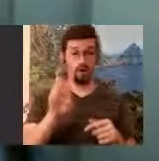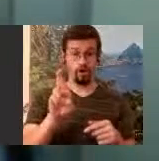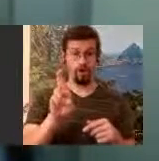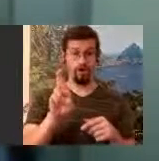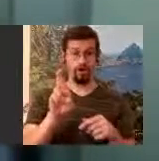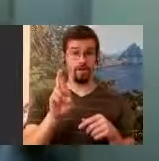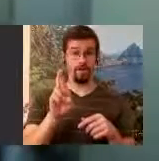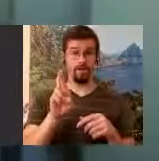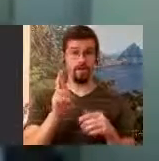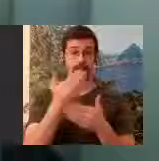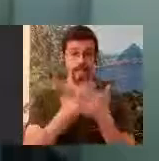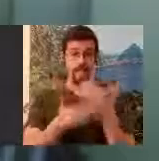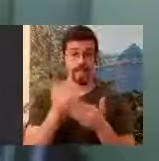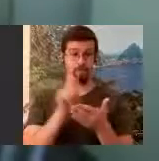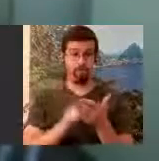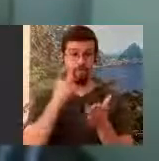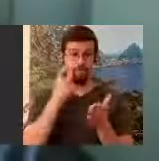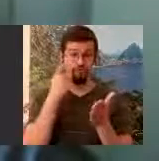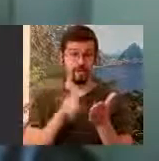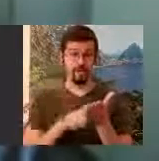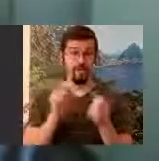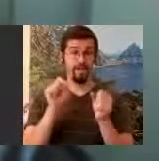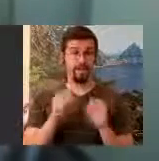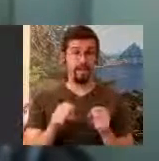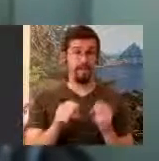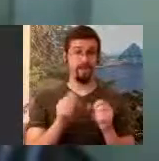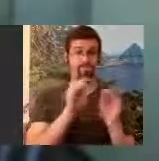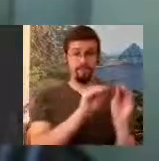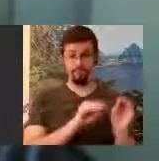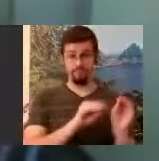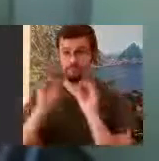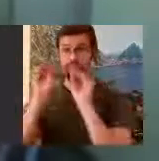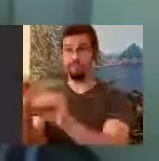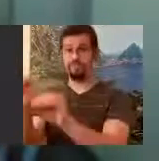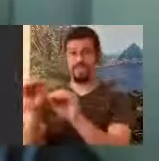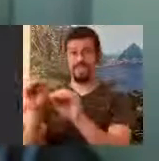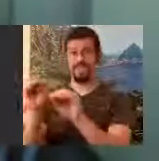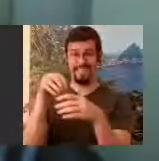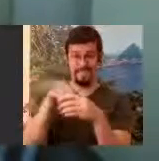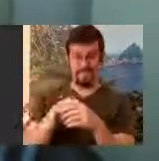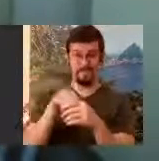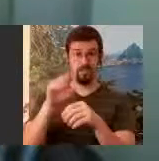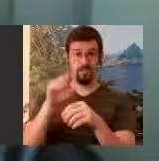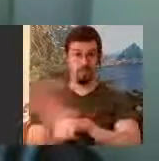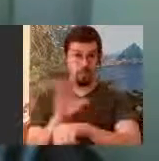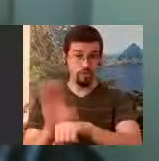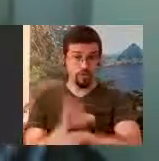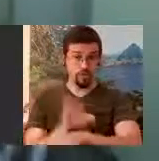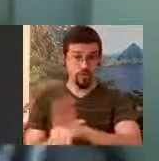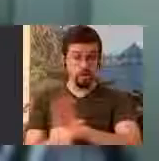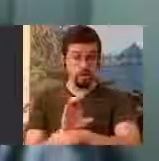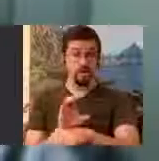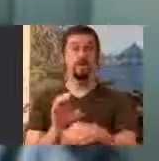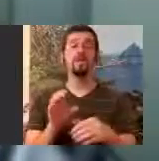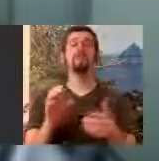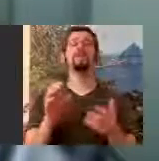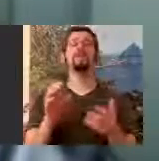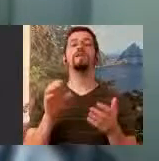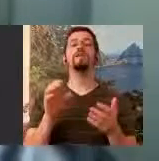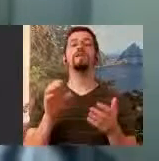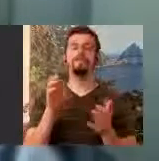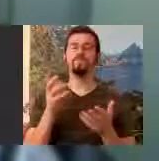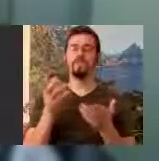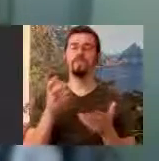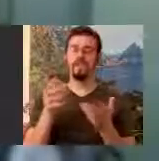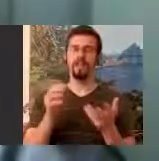the handwriting recognition, to then put that video transcription into the computer? Well, yeah,